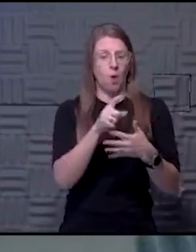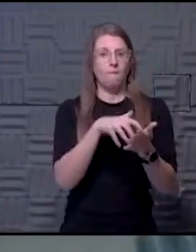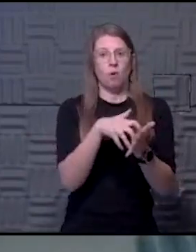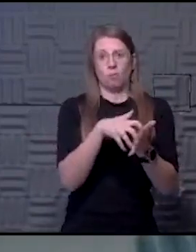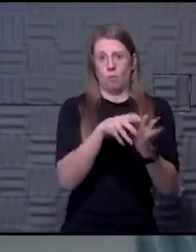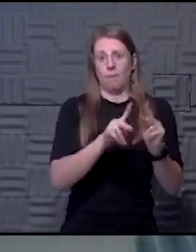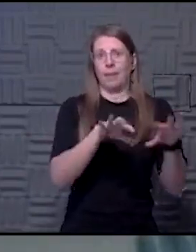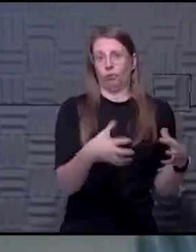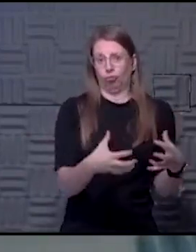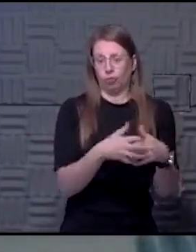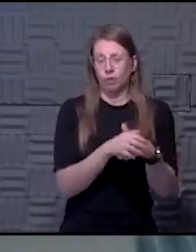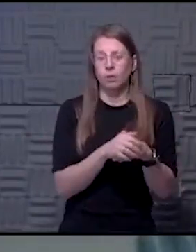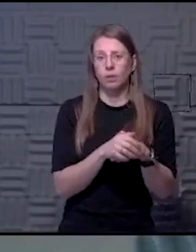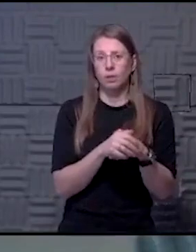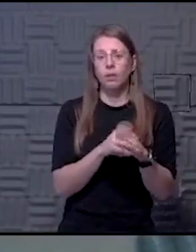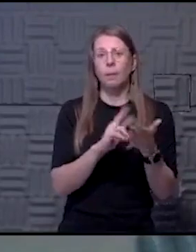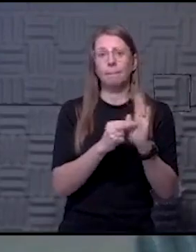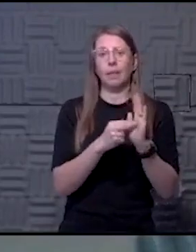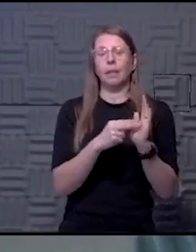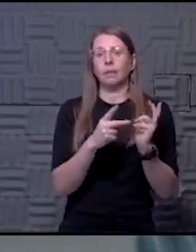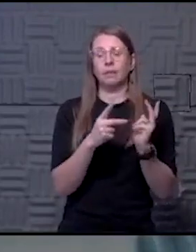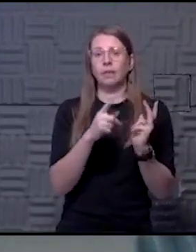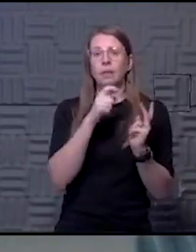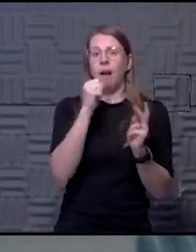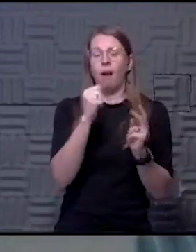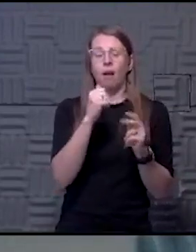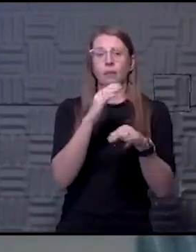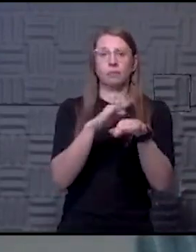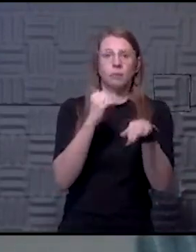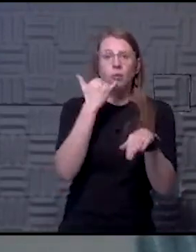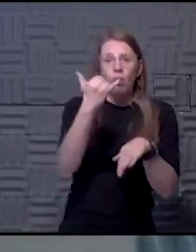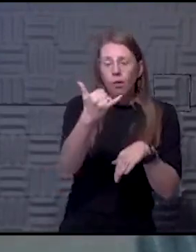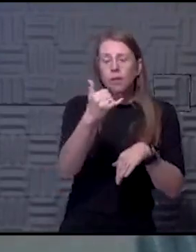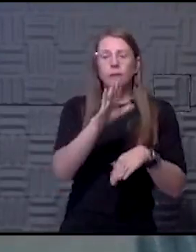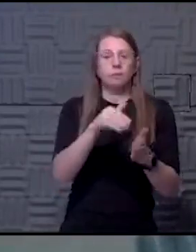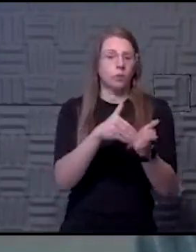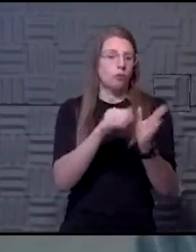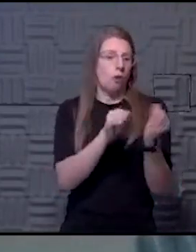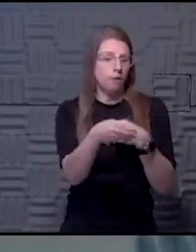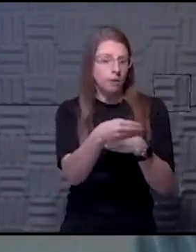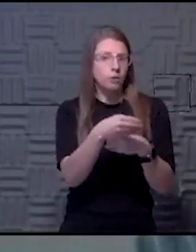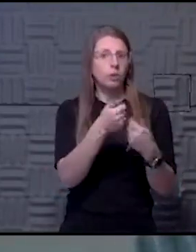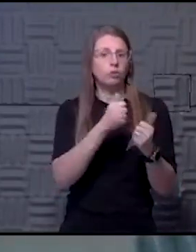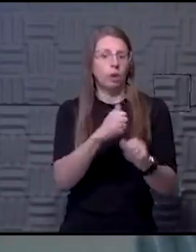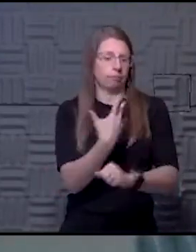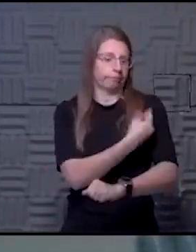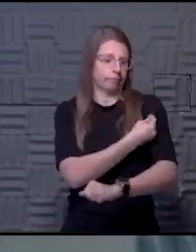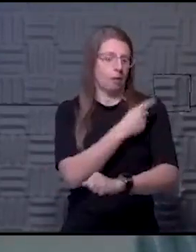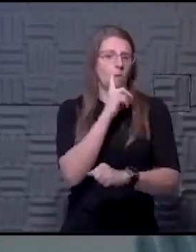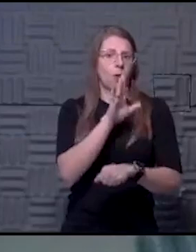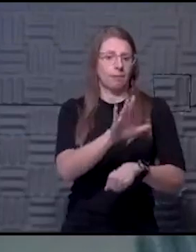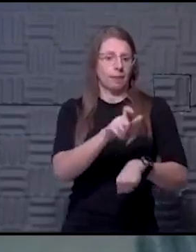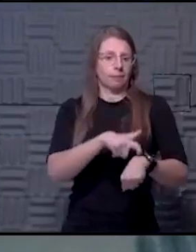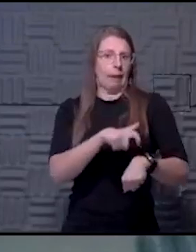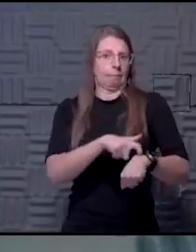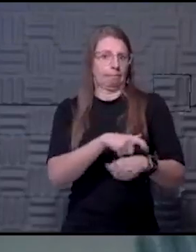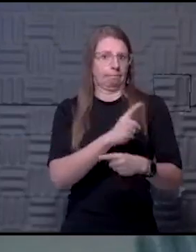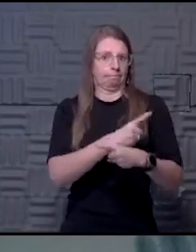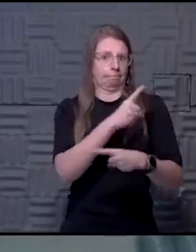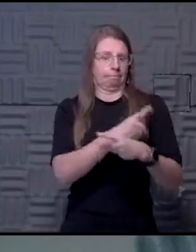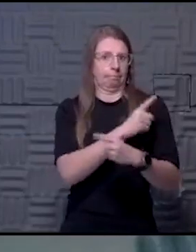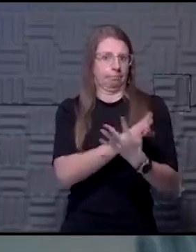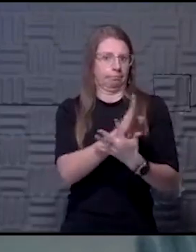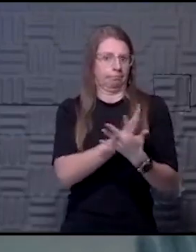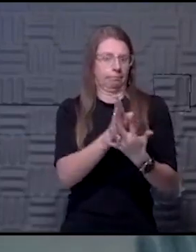the folks and the groups that aren't calling their physician's office necessarily to try to get the vaccine when their time comes. But another part of it is